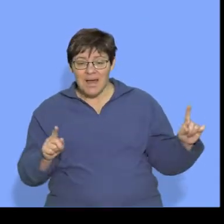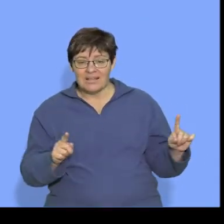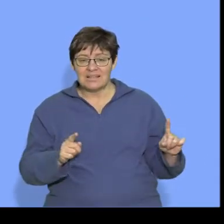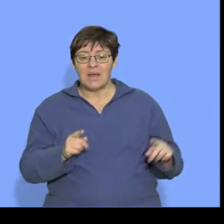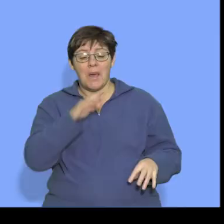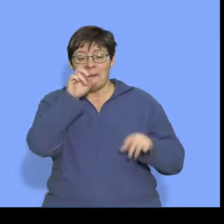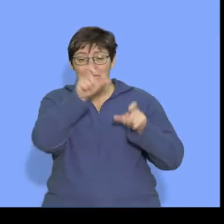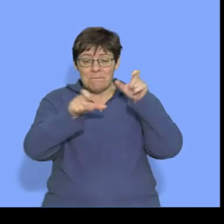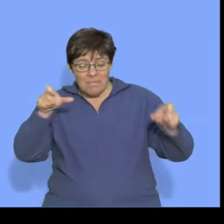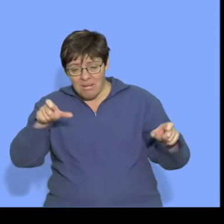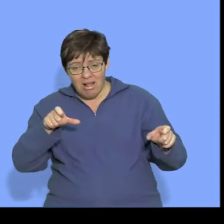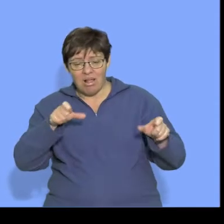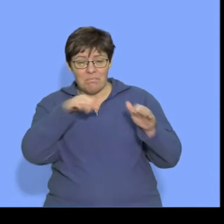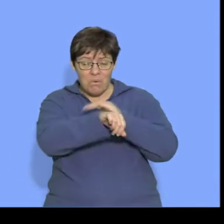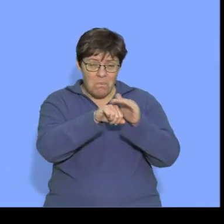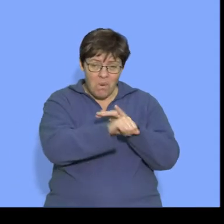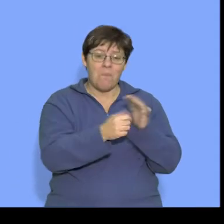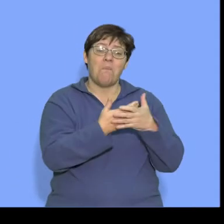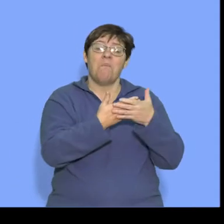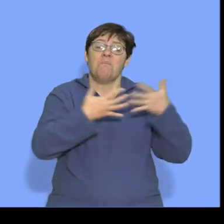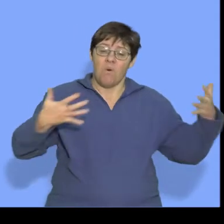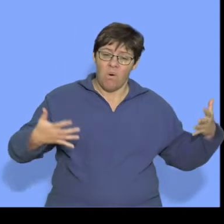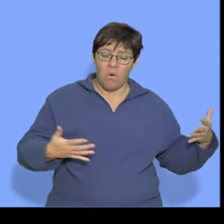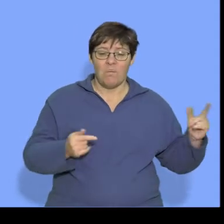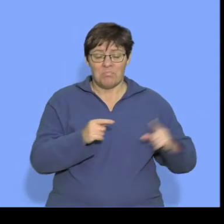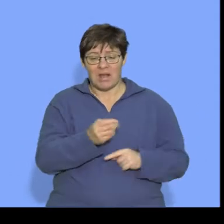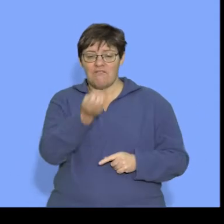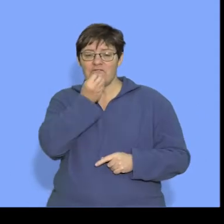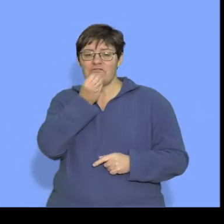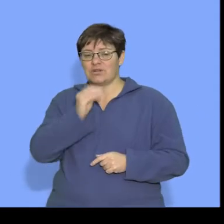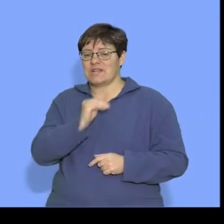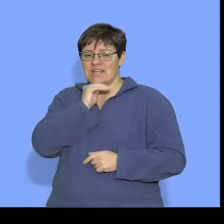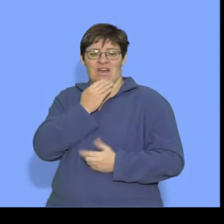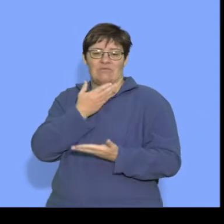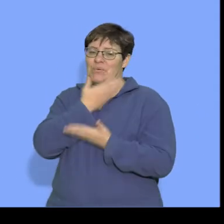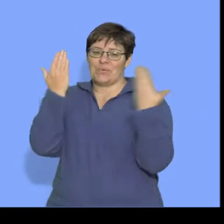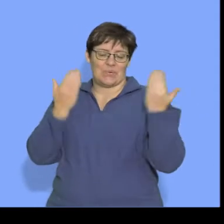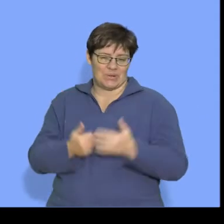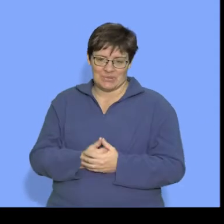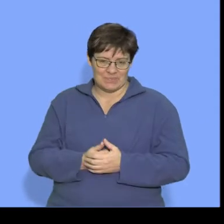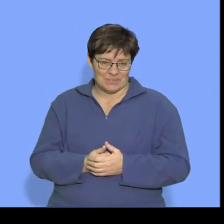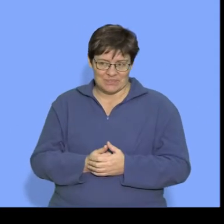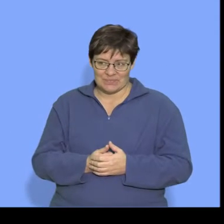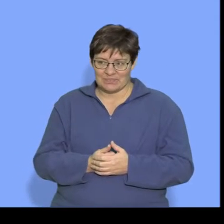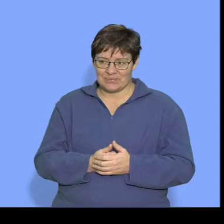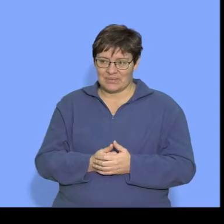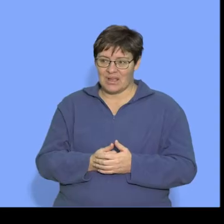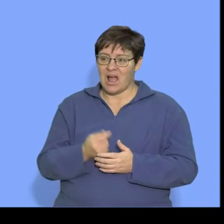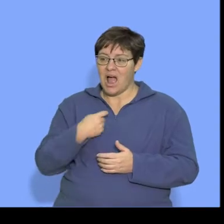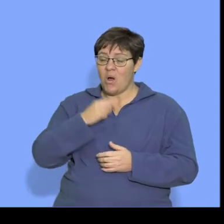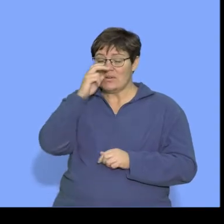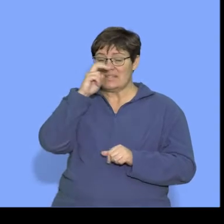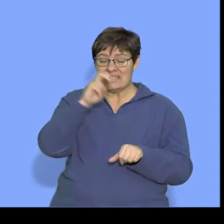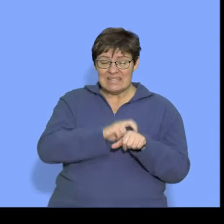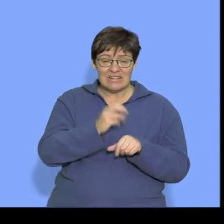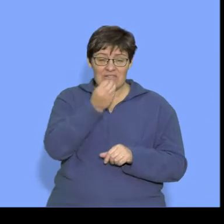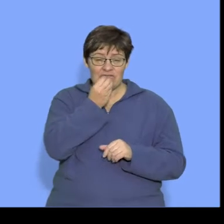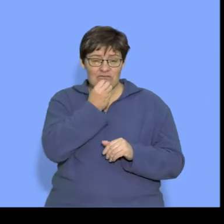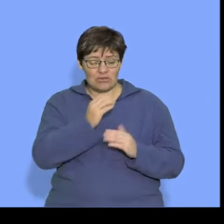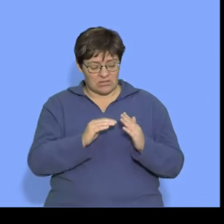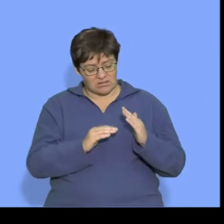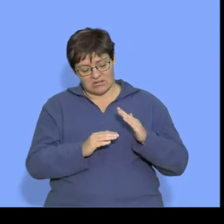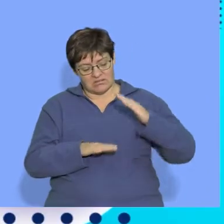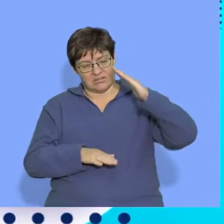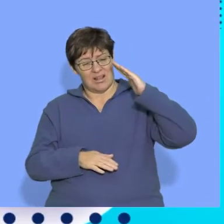a concern is that it is projected that our future food needs are significantly out of